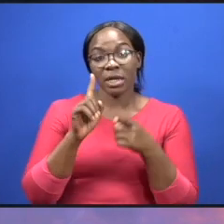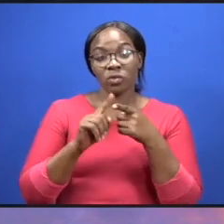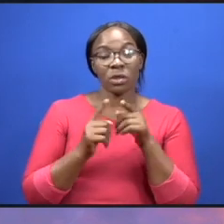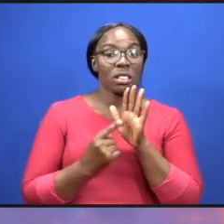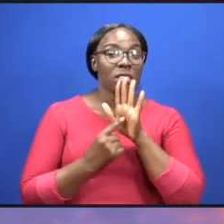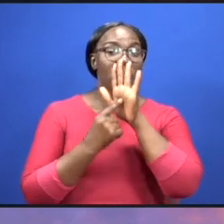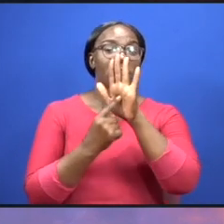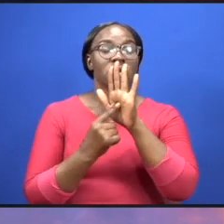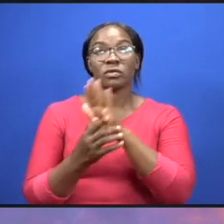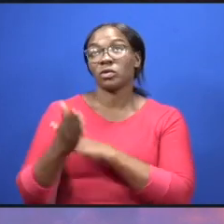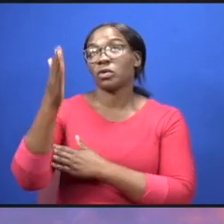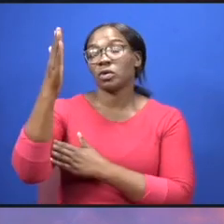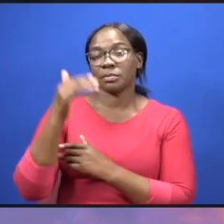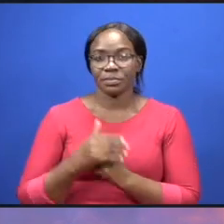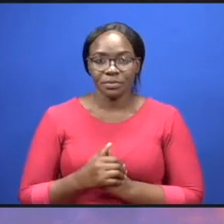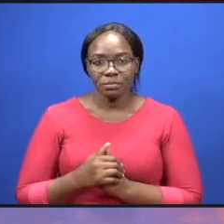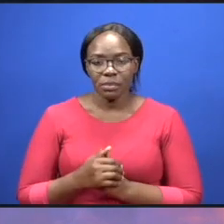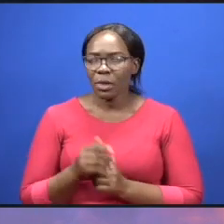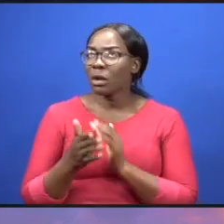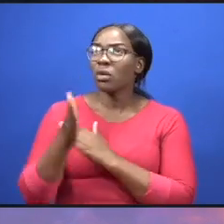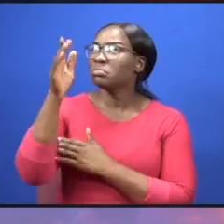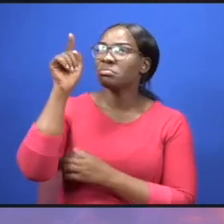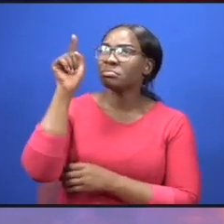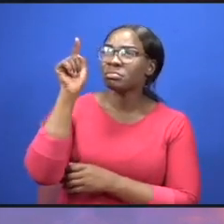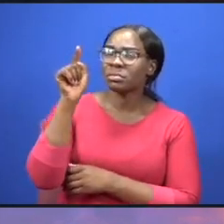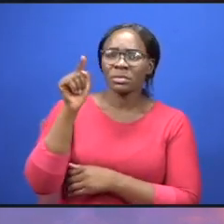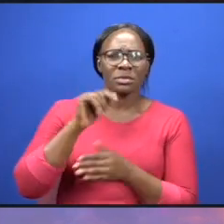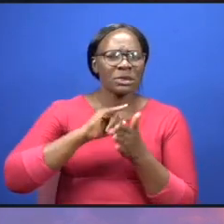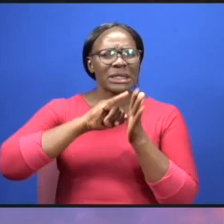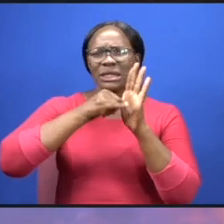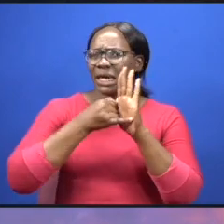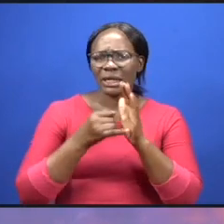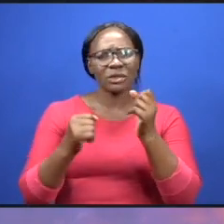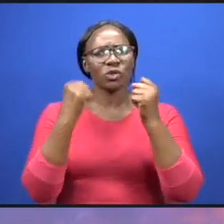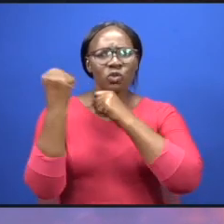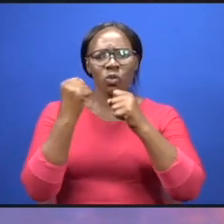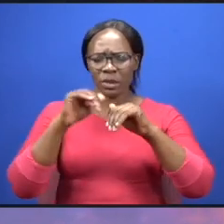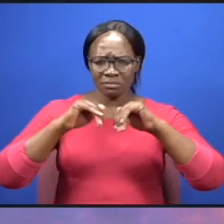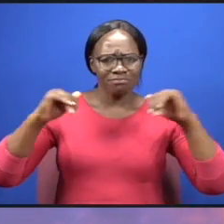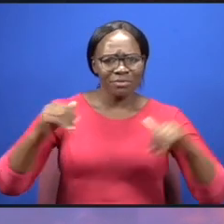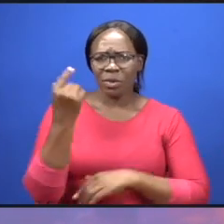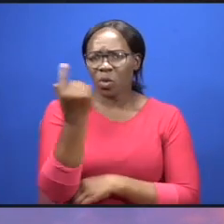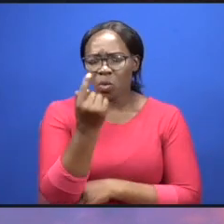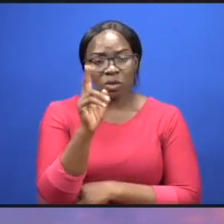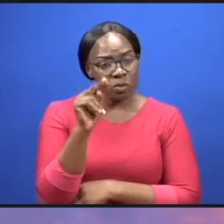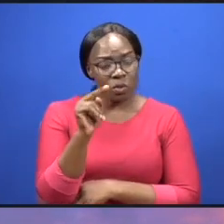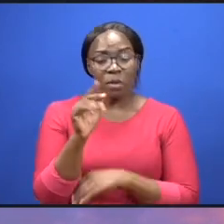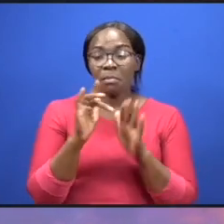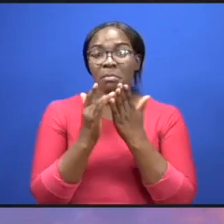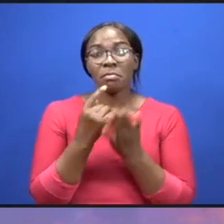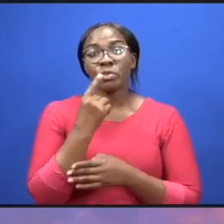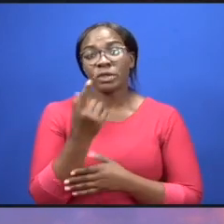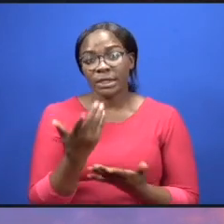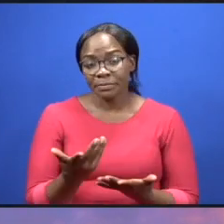the revelation of this God. And this God is not just sovereign and set apart. The Bible